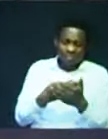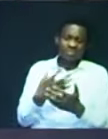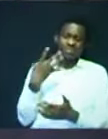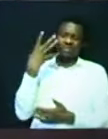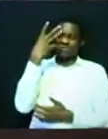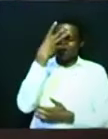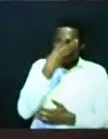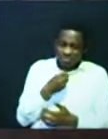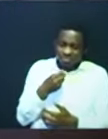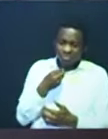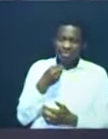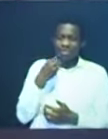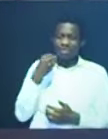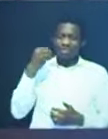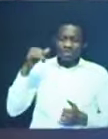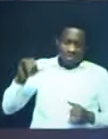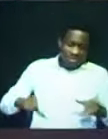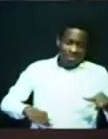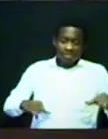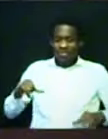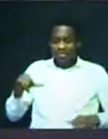wisdom.